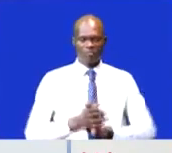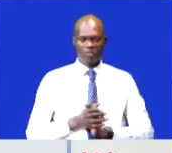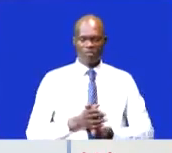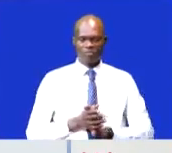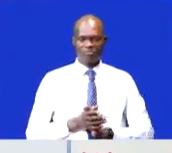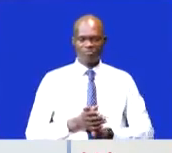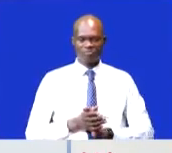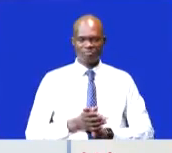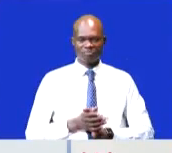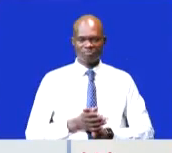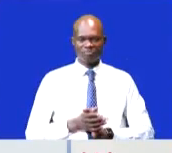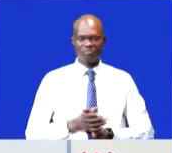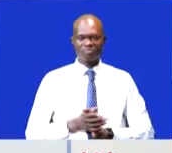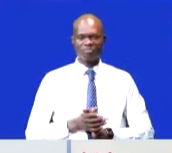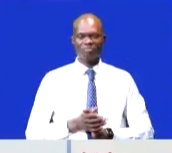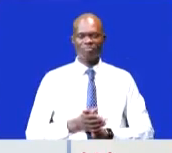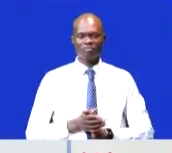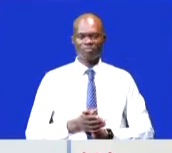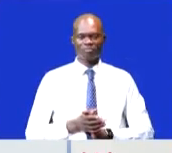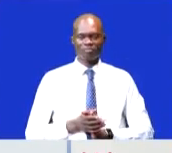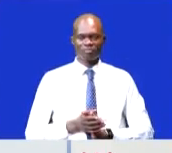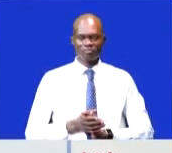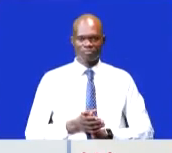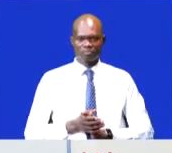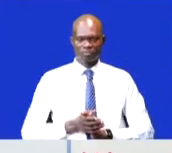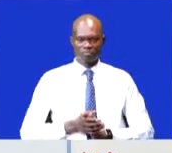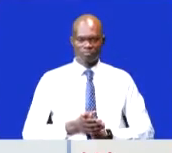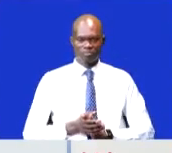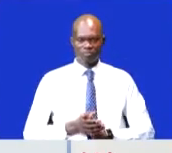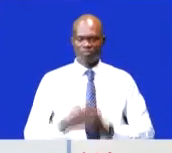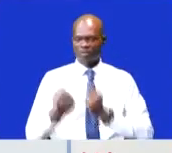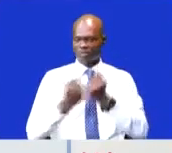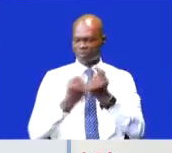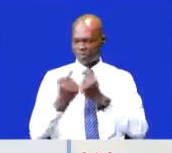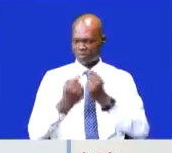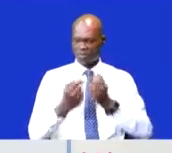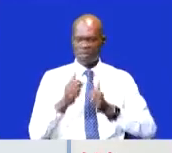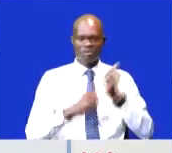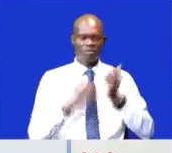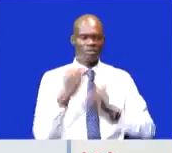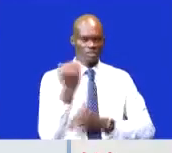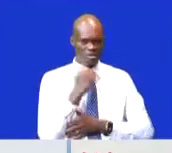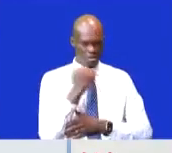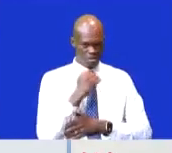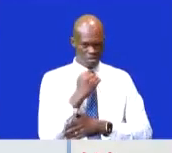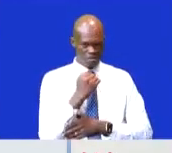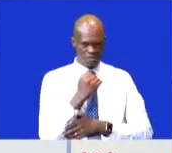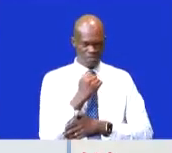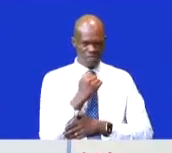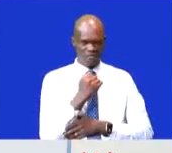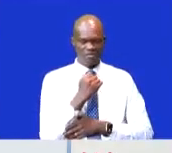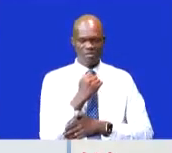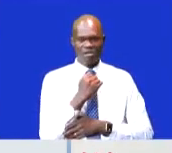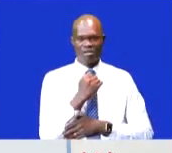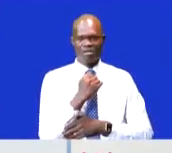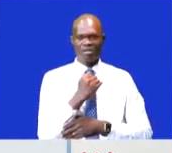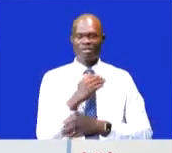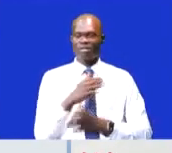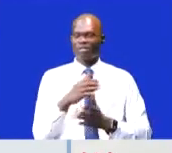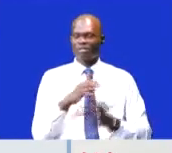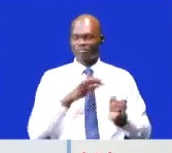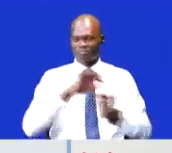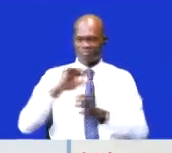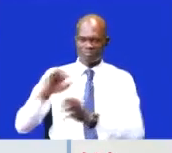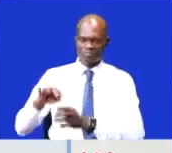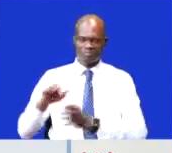To kapod wan mana tiere weche momakore kod twak manyo chiw kod jalup jatend piny Kenya Rigathi Gachagua, en jaod bura ne roho